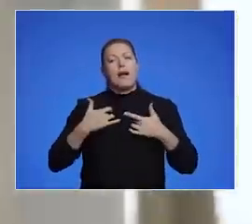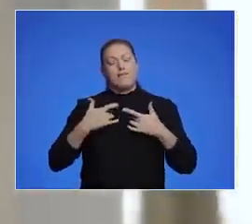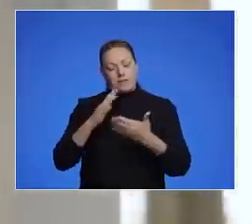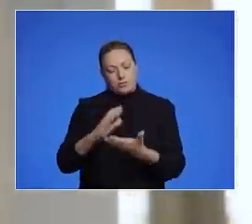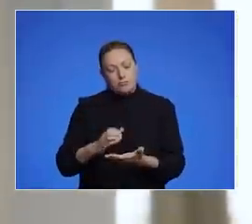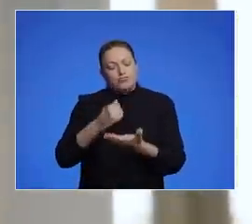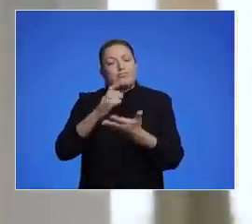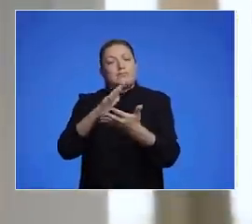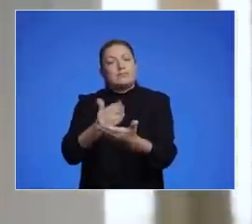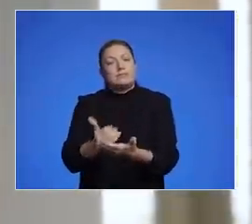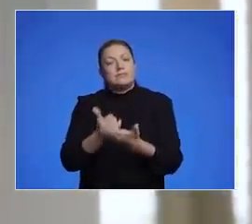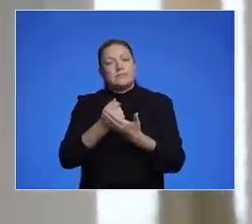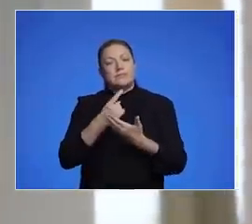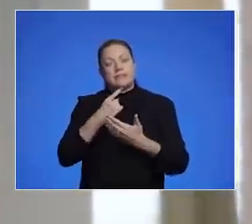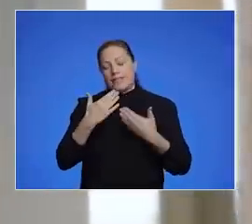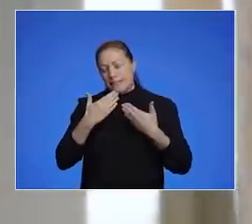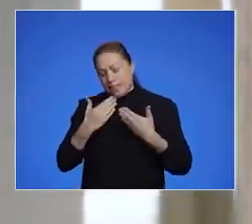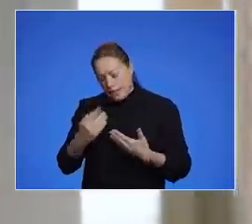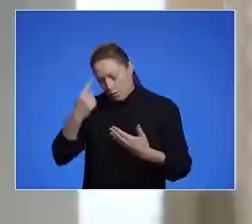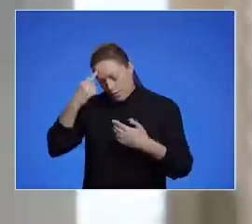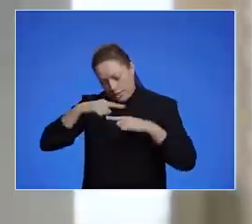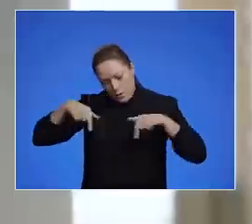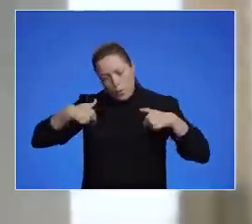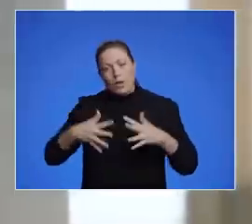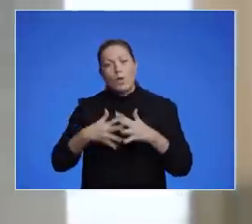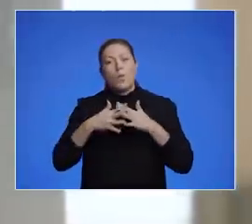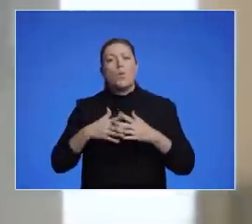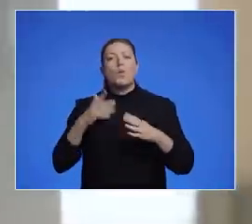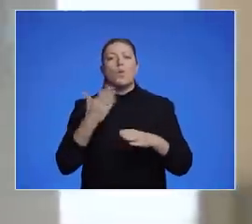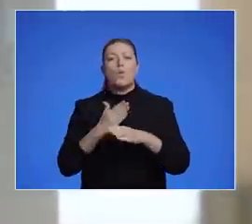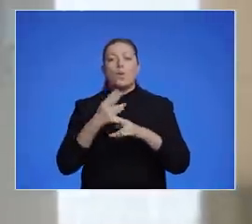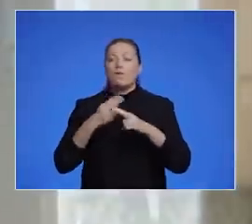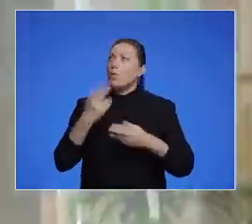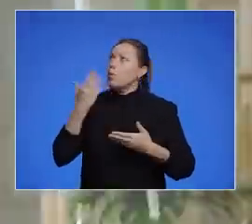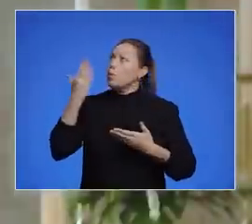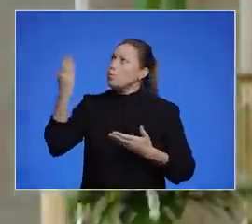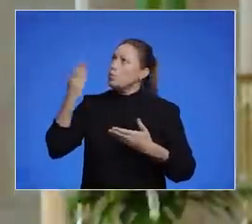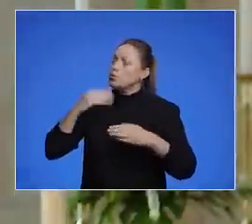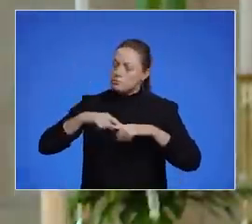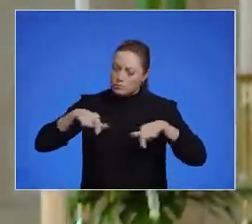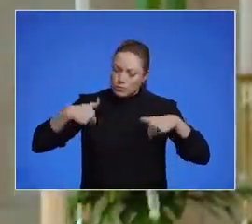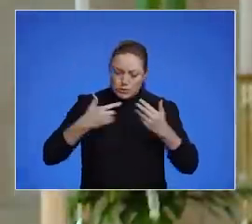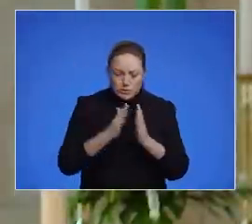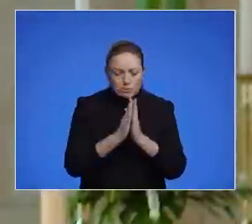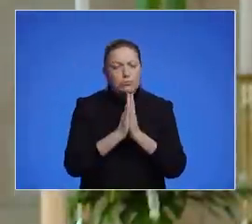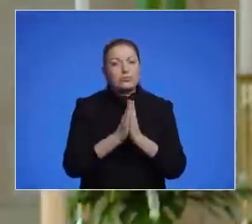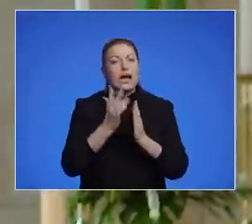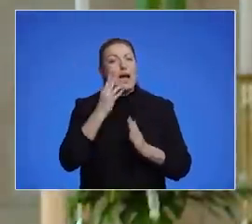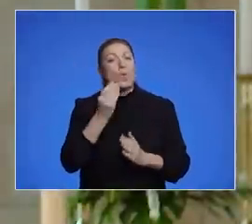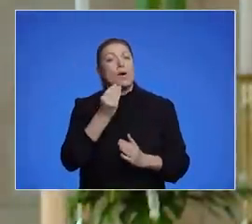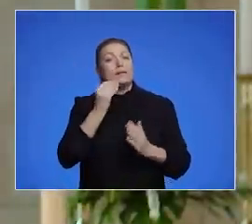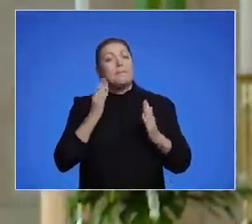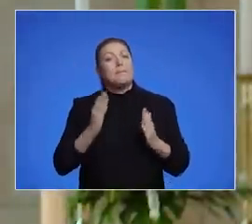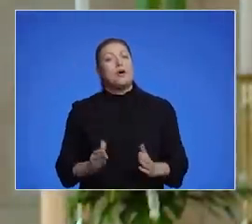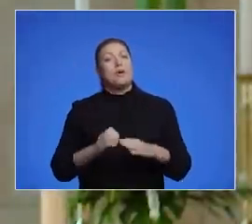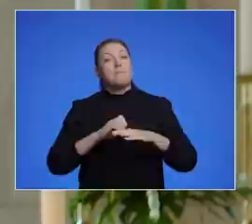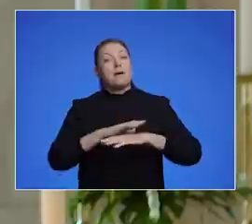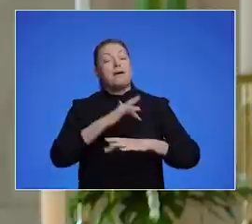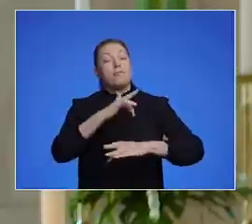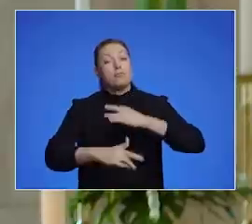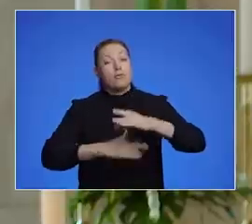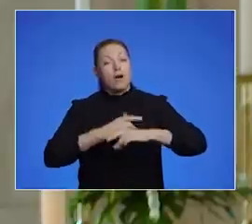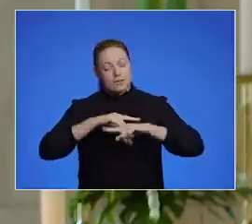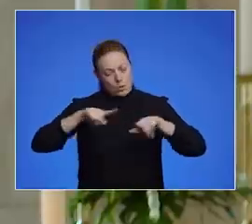giving thanks that you have held us worthy to be in your presence and minister to you. Humbly we pray that, partaking of the body and